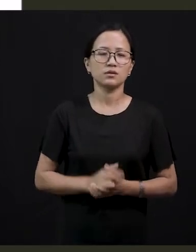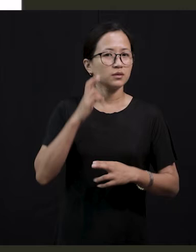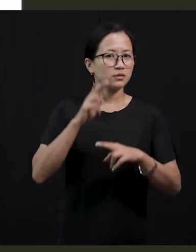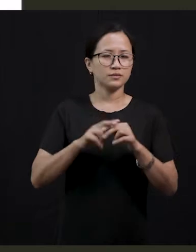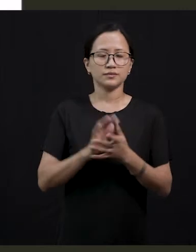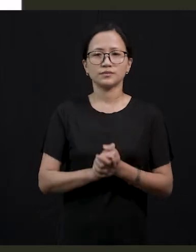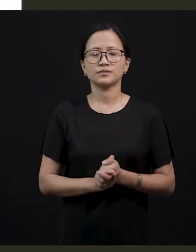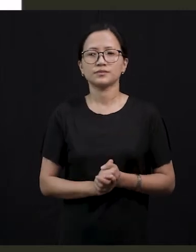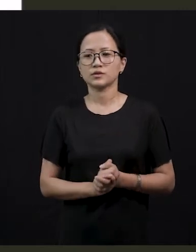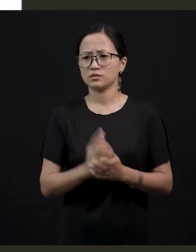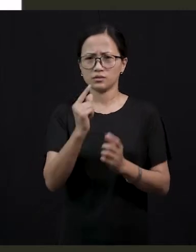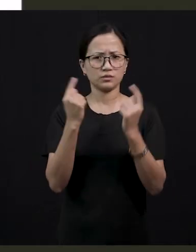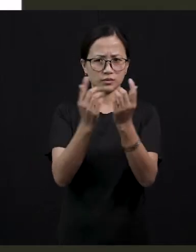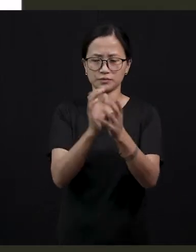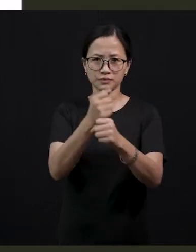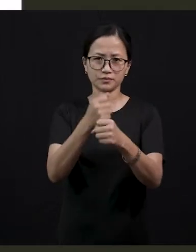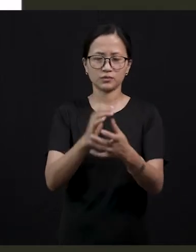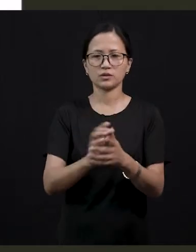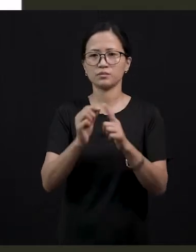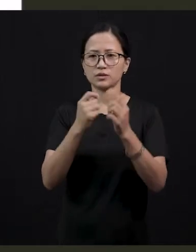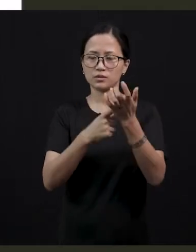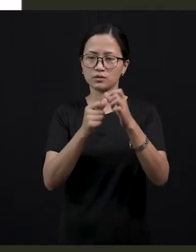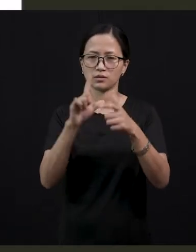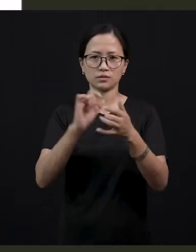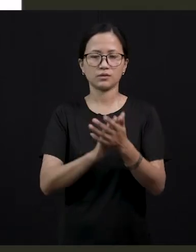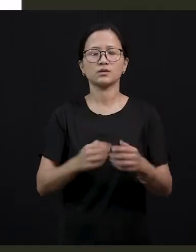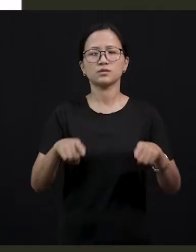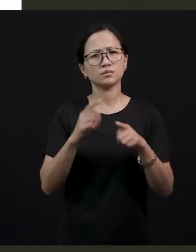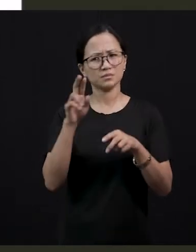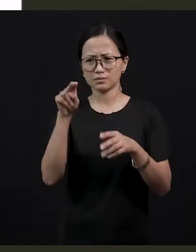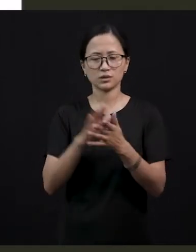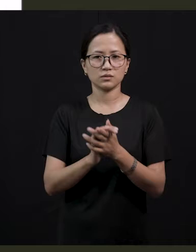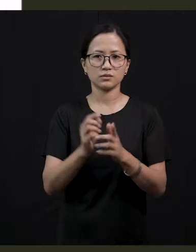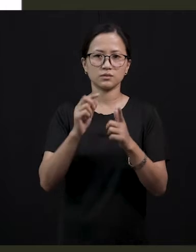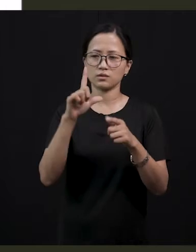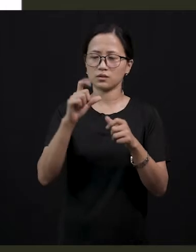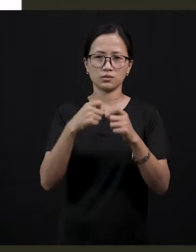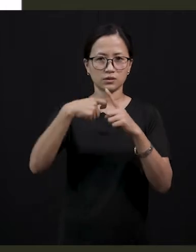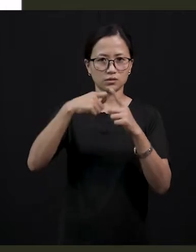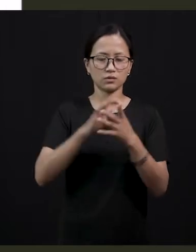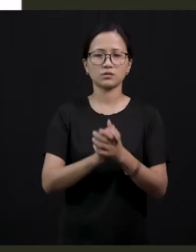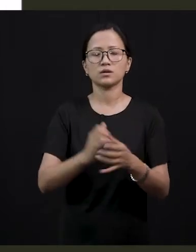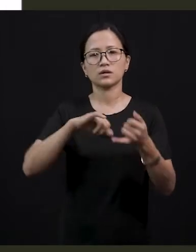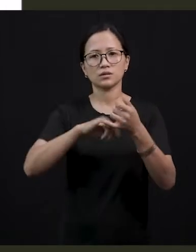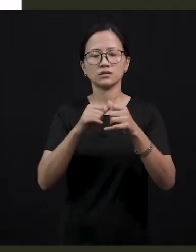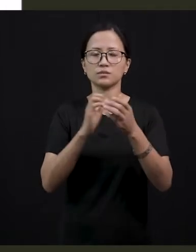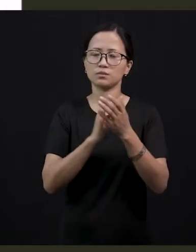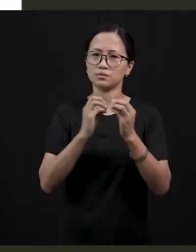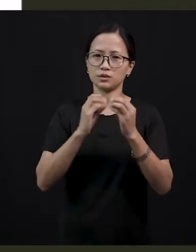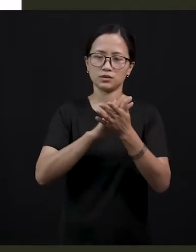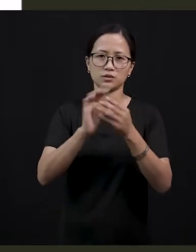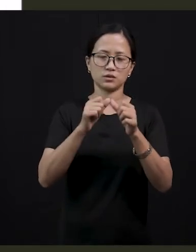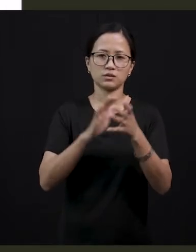is a union government, then it would be the Parliament, Lok Sabha and the Rajya Sabha. So that is your legislature, where you have your discussions